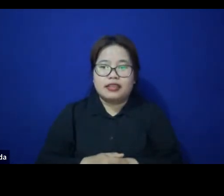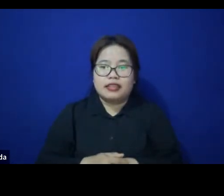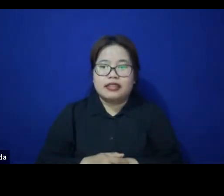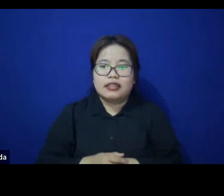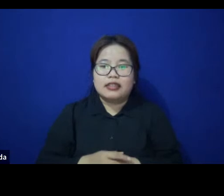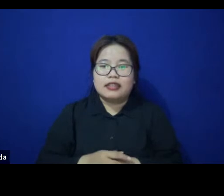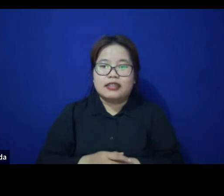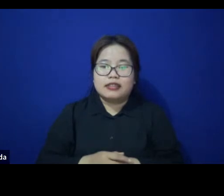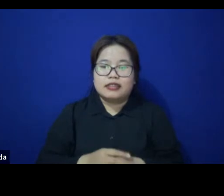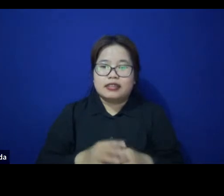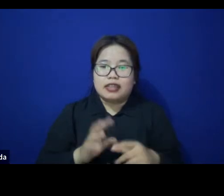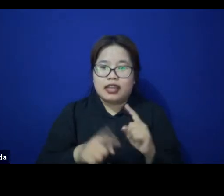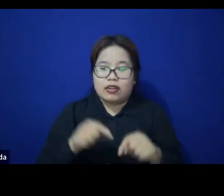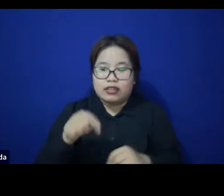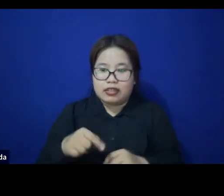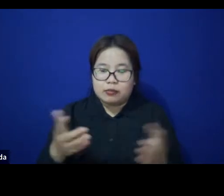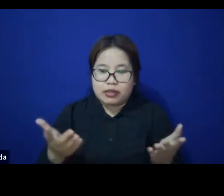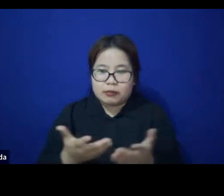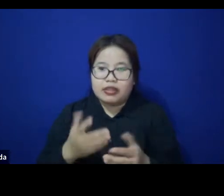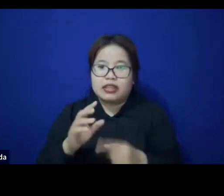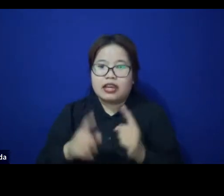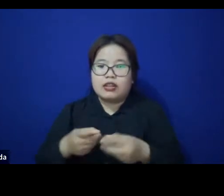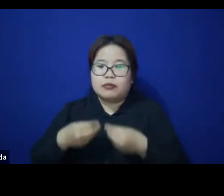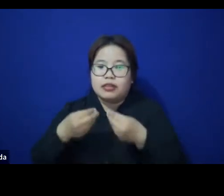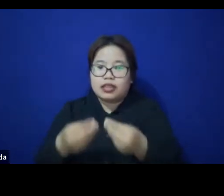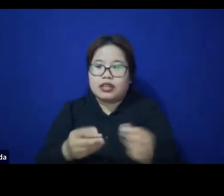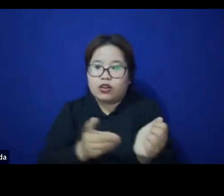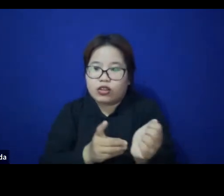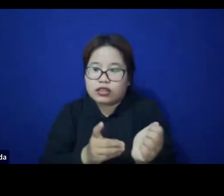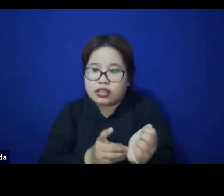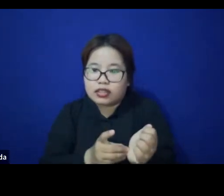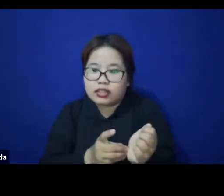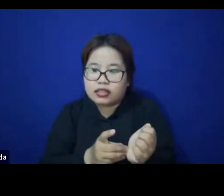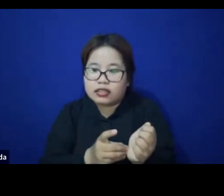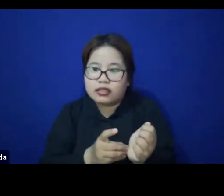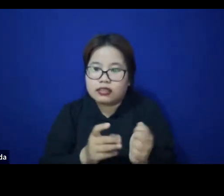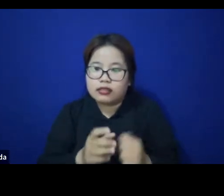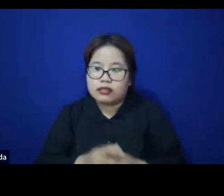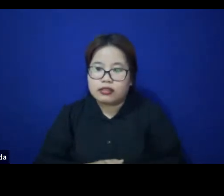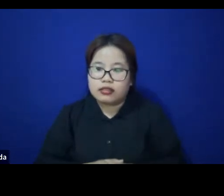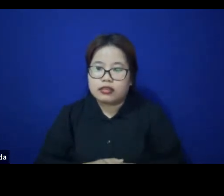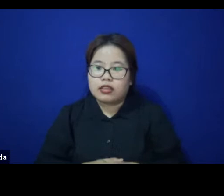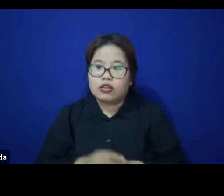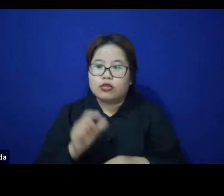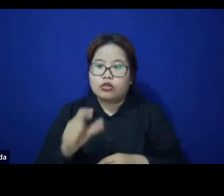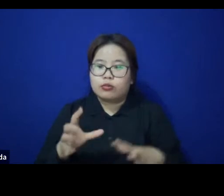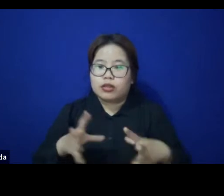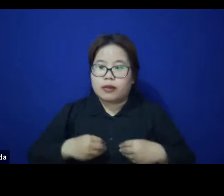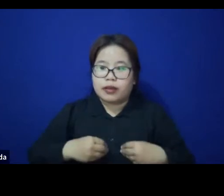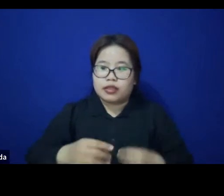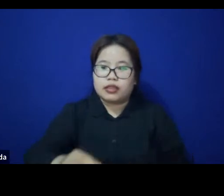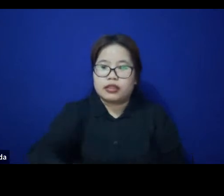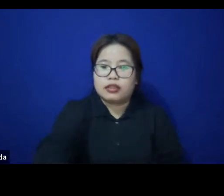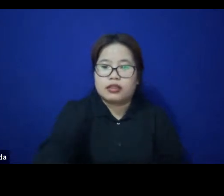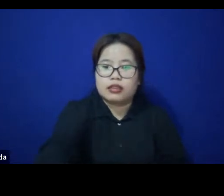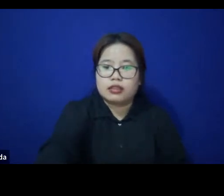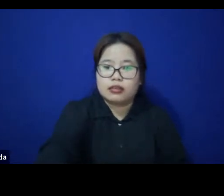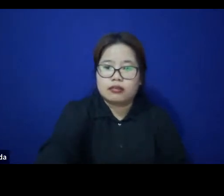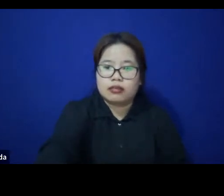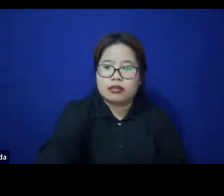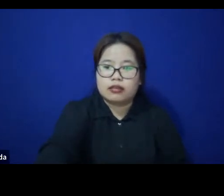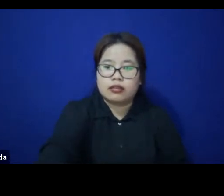Even though she is eligible for care through the public service,